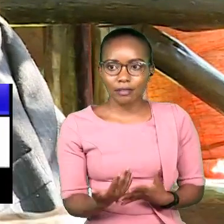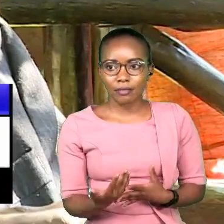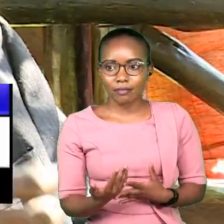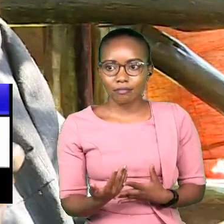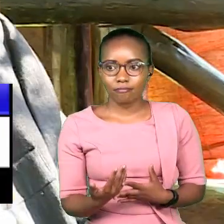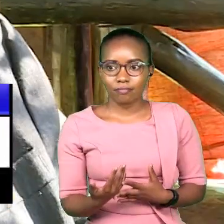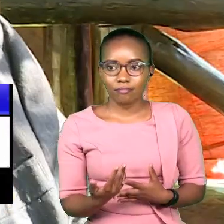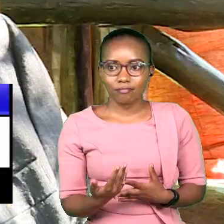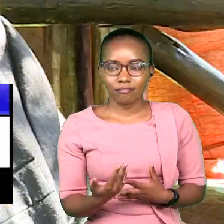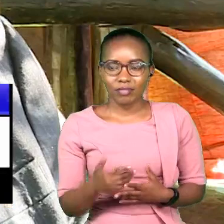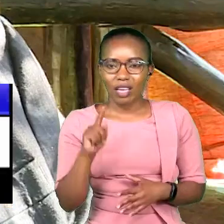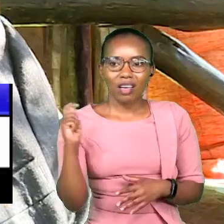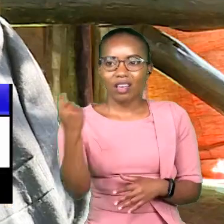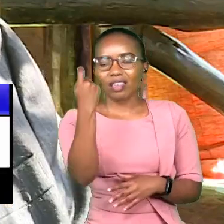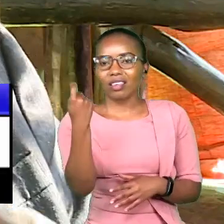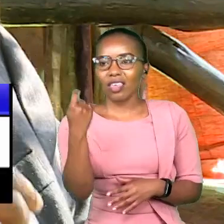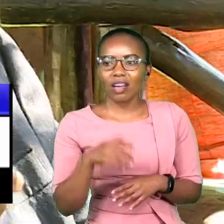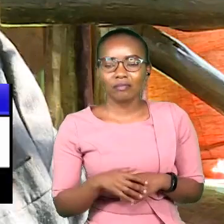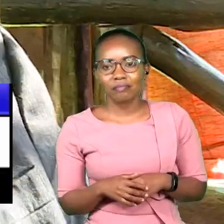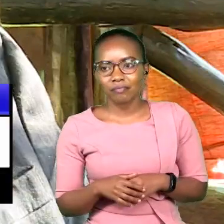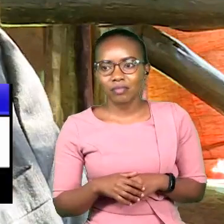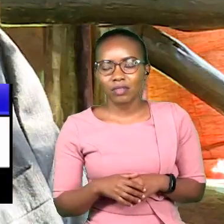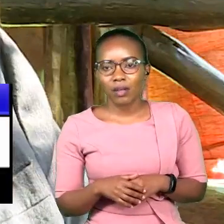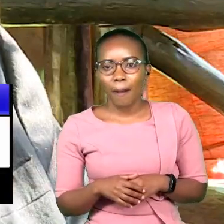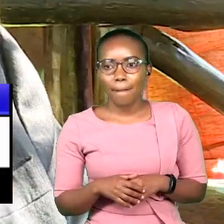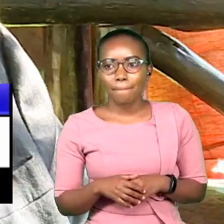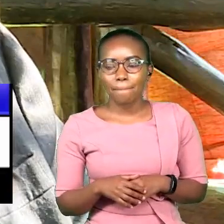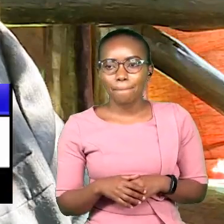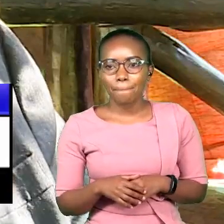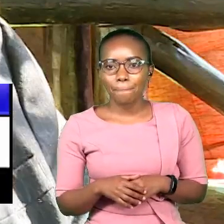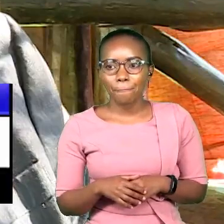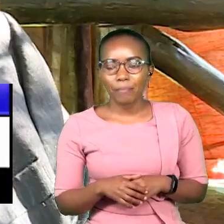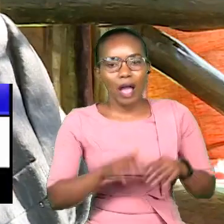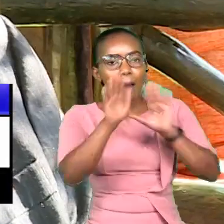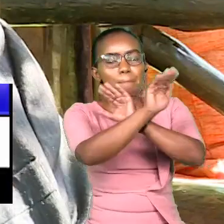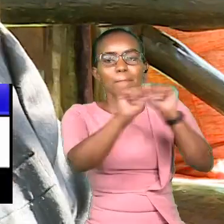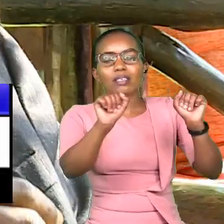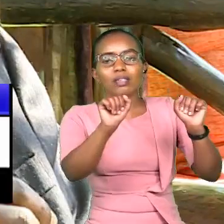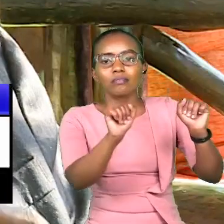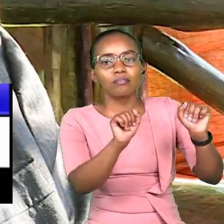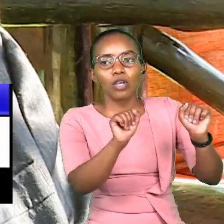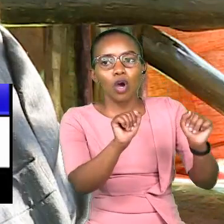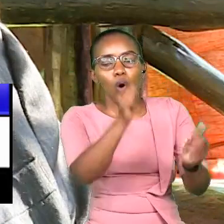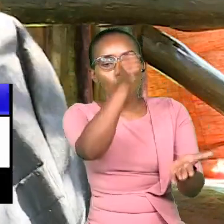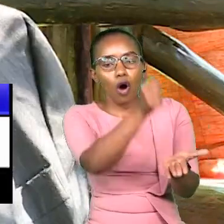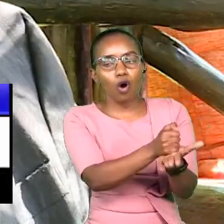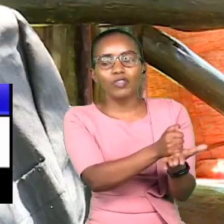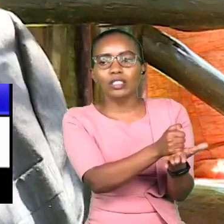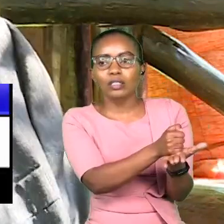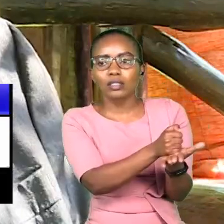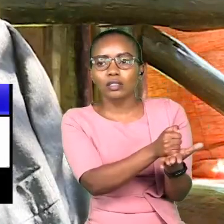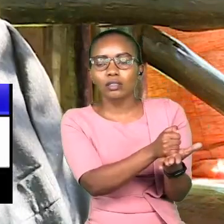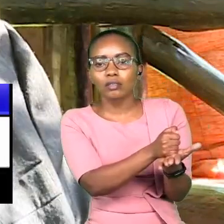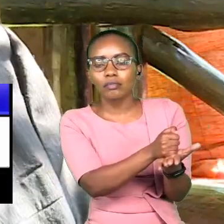Kenya should not be gambled again. We should never allow that presidential office, the presidential seat, to